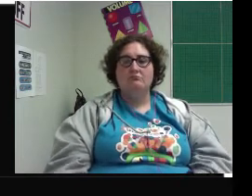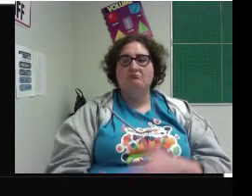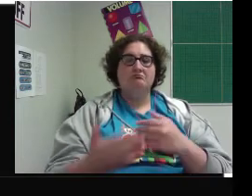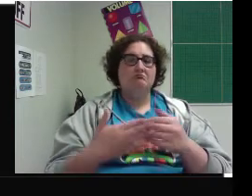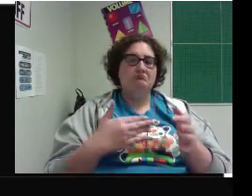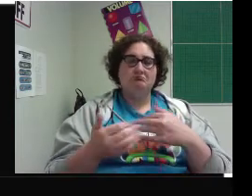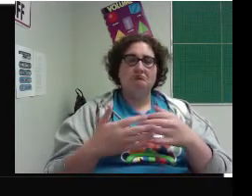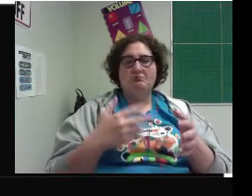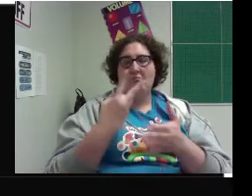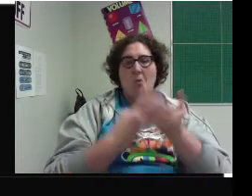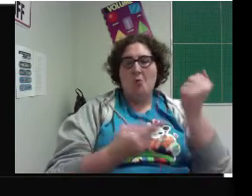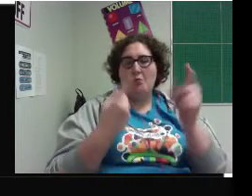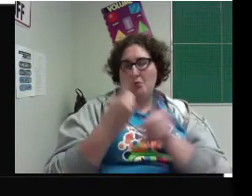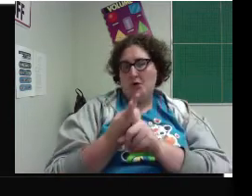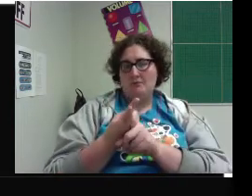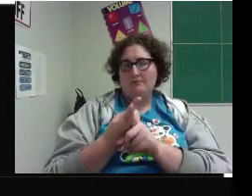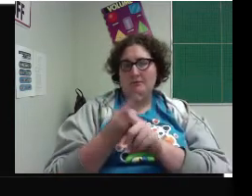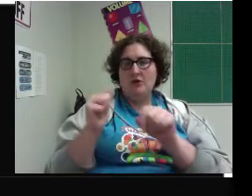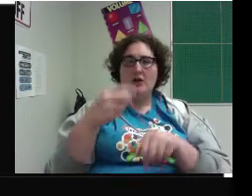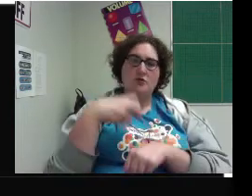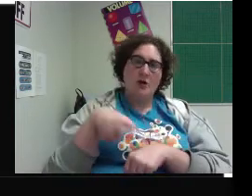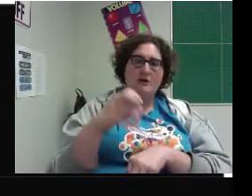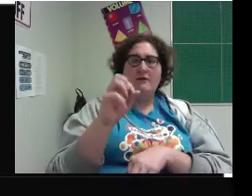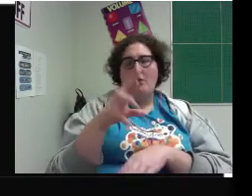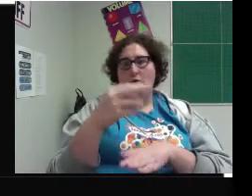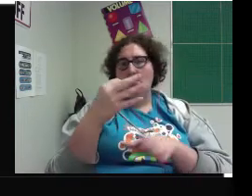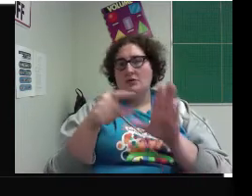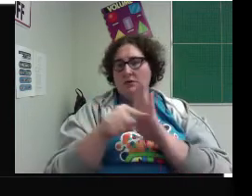Either one would be a valid conclusion.